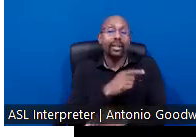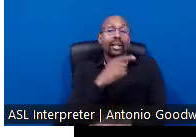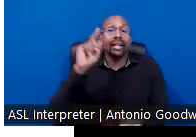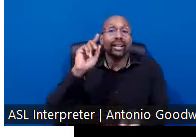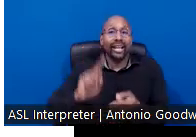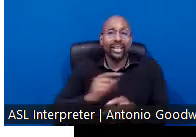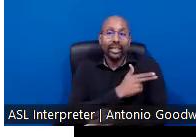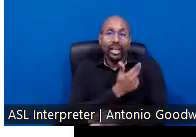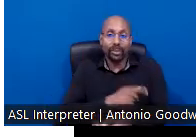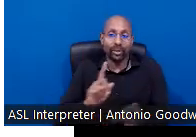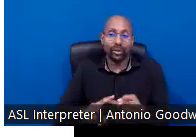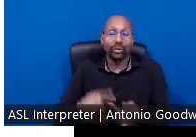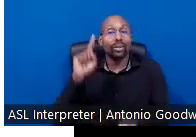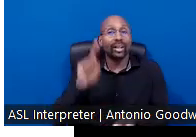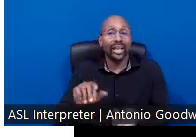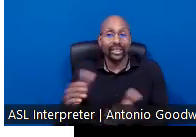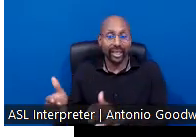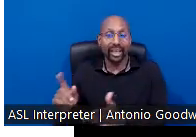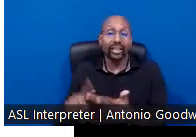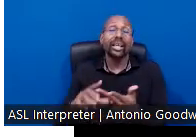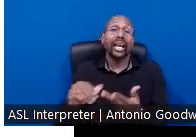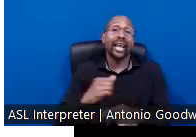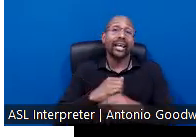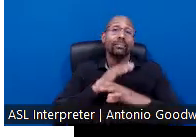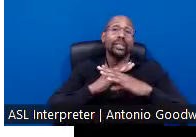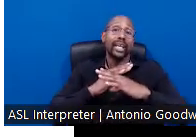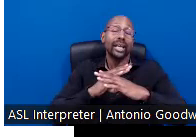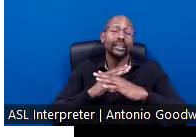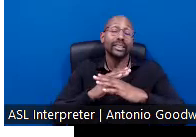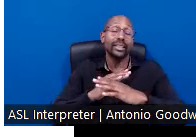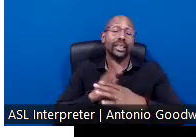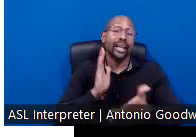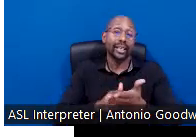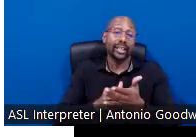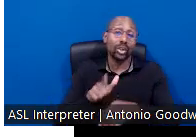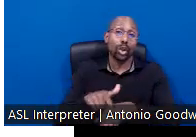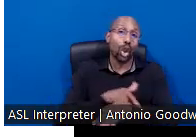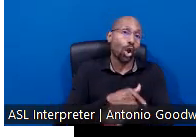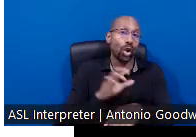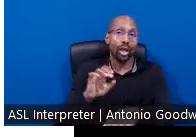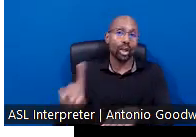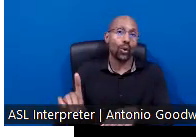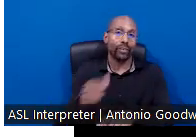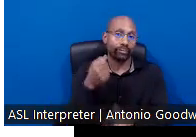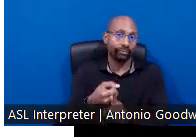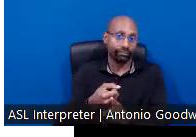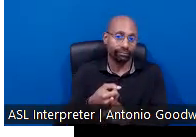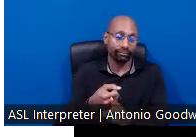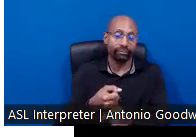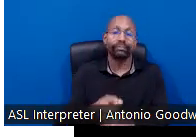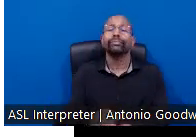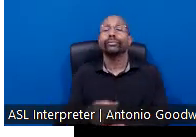well. We do have an updated bivalent, second booster that we're kind of going to be talking